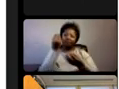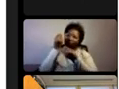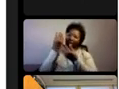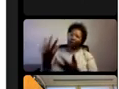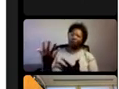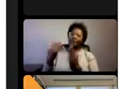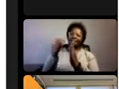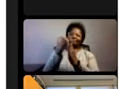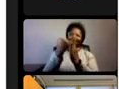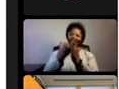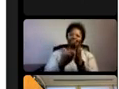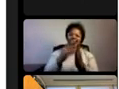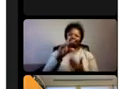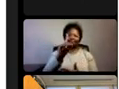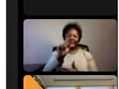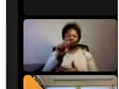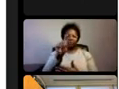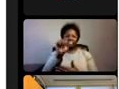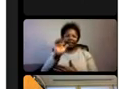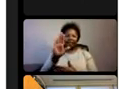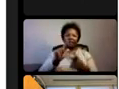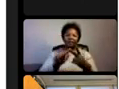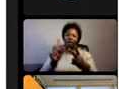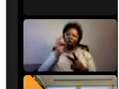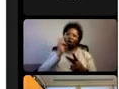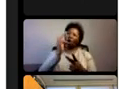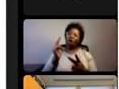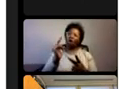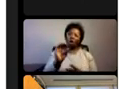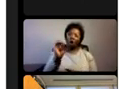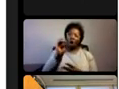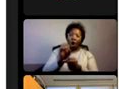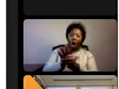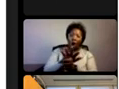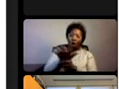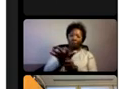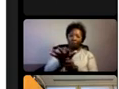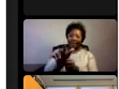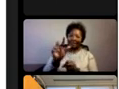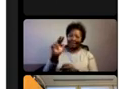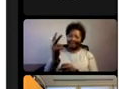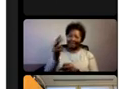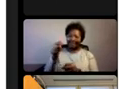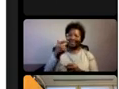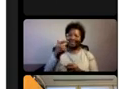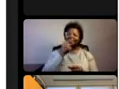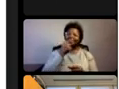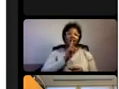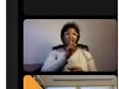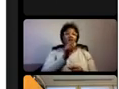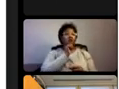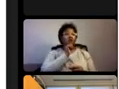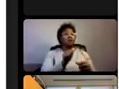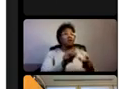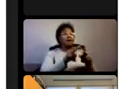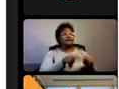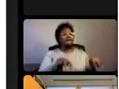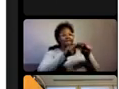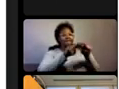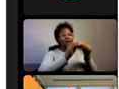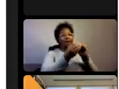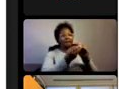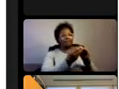data and you look at Omicron, people are saying its R0 value is like anywhere from 2 to